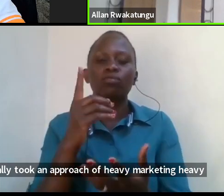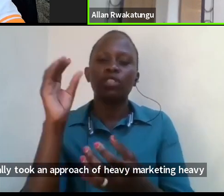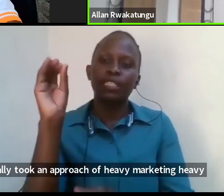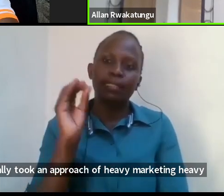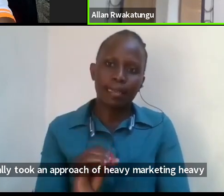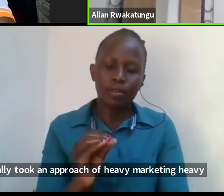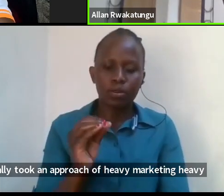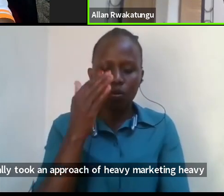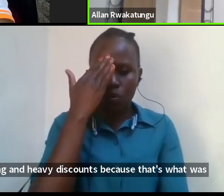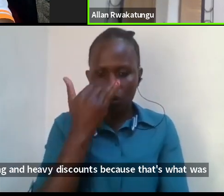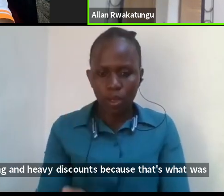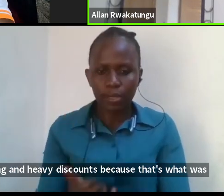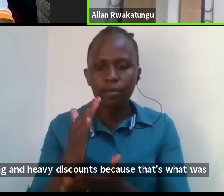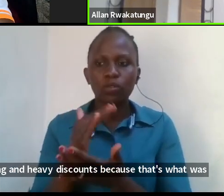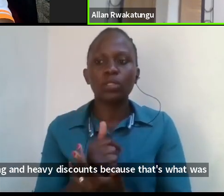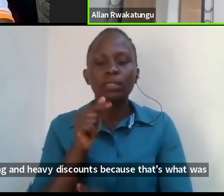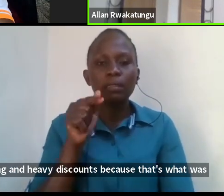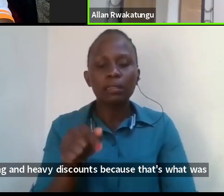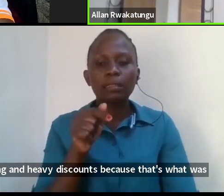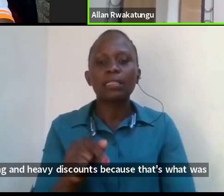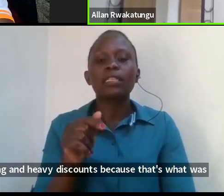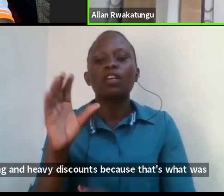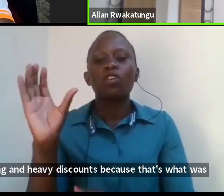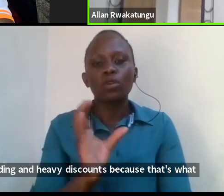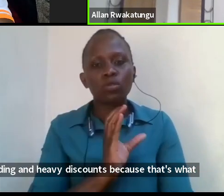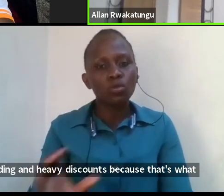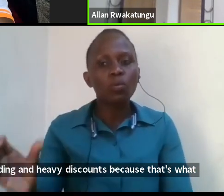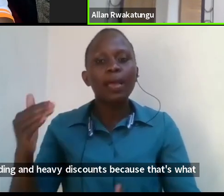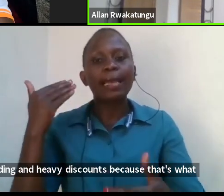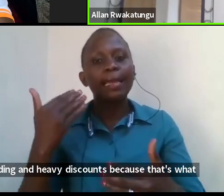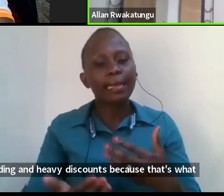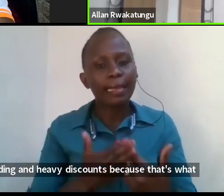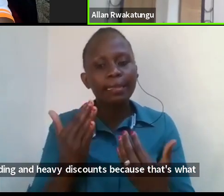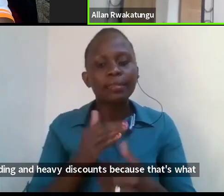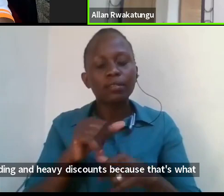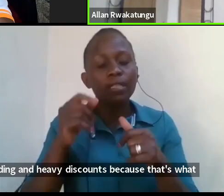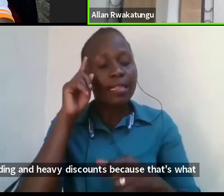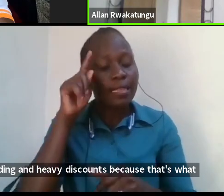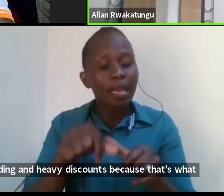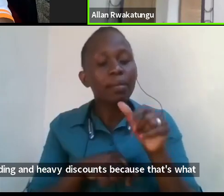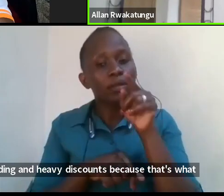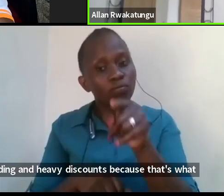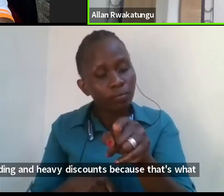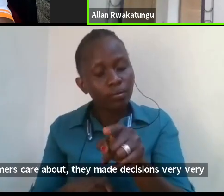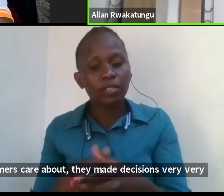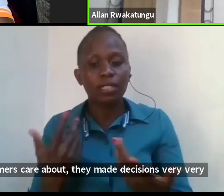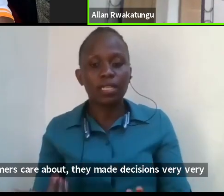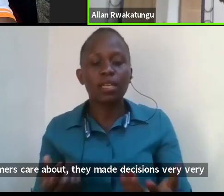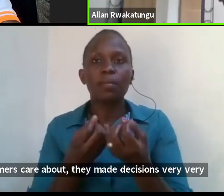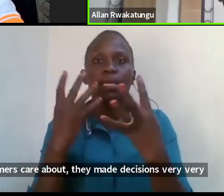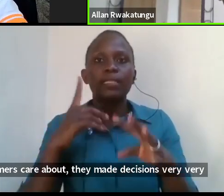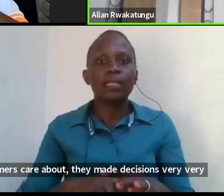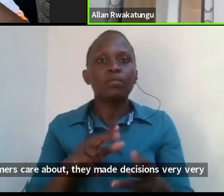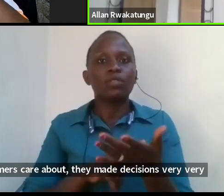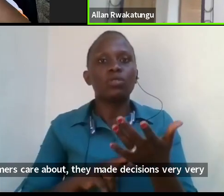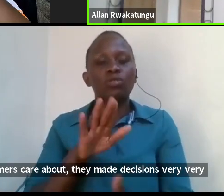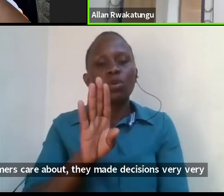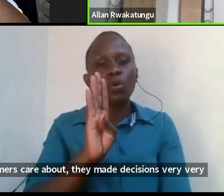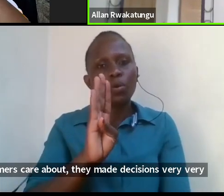what consumers care about. They make decisions very, very quickly, usually on your brand